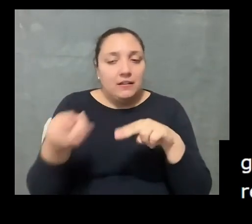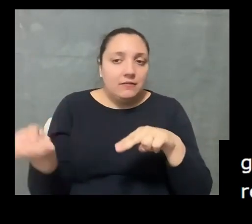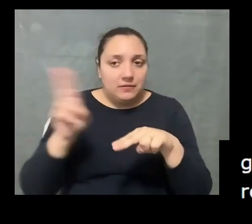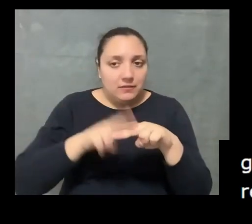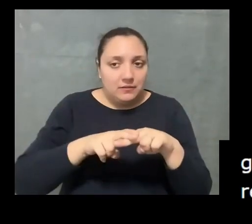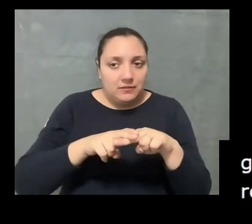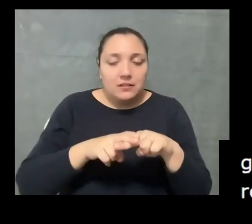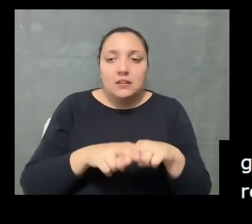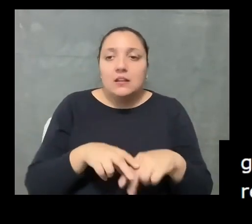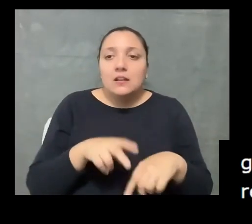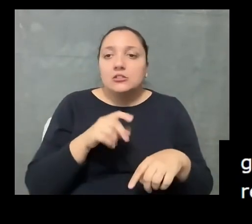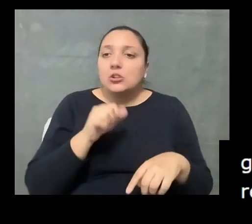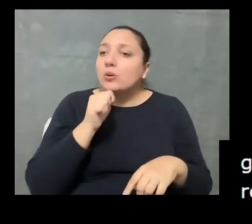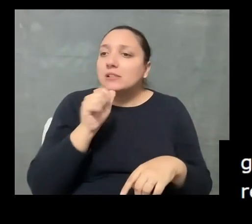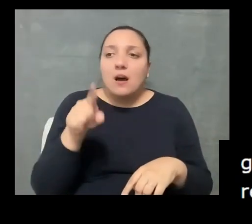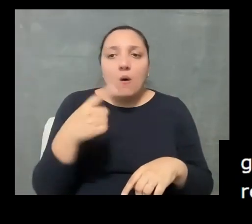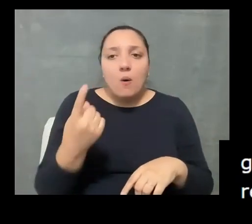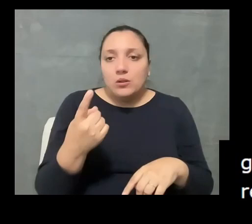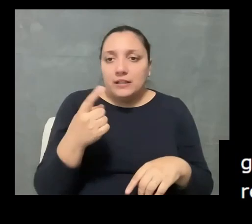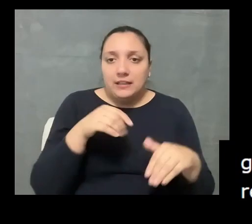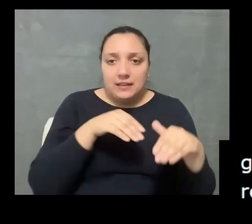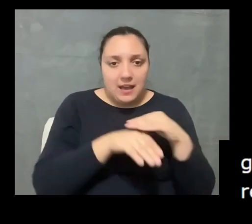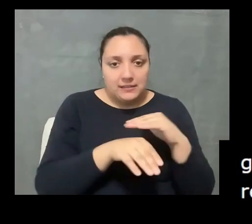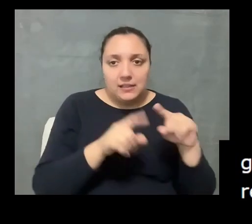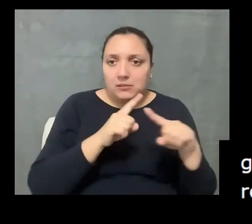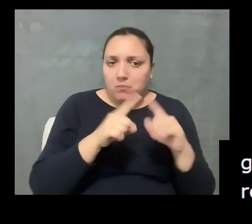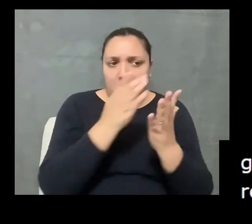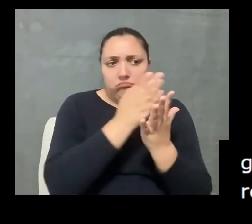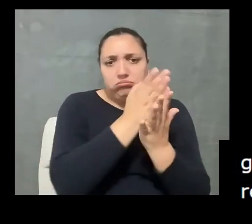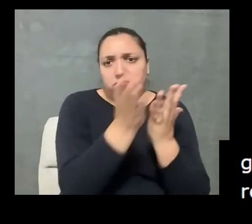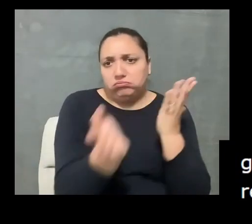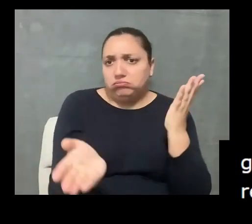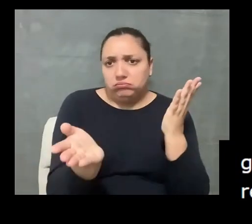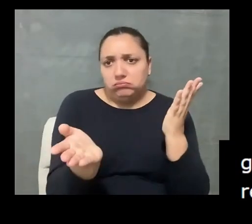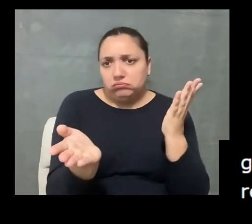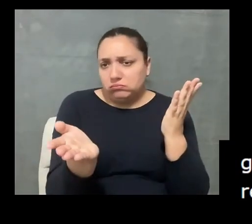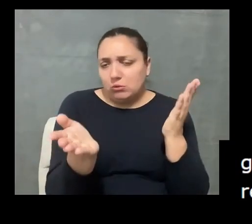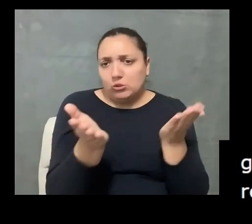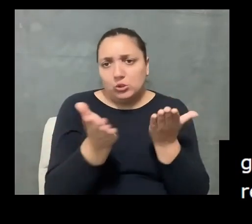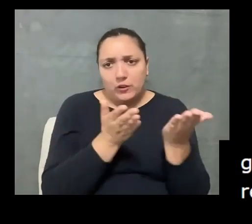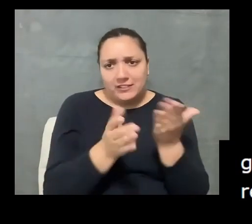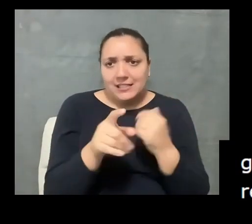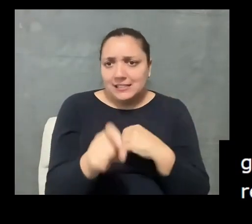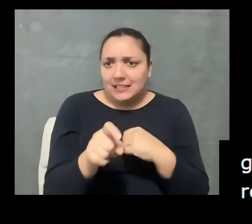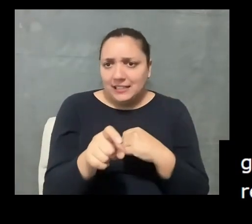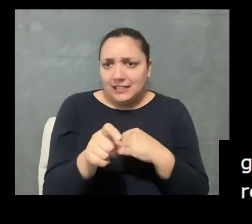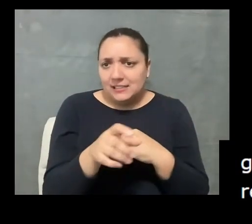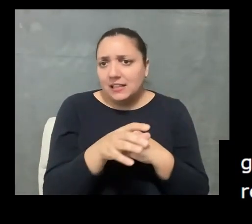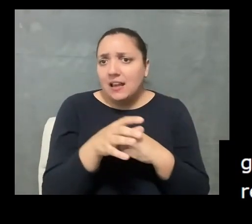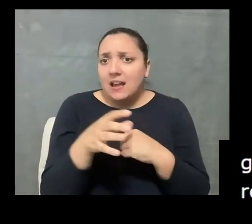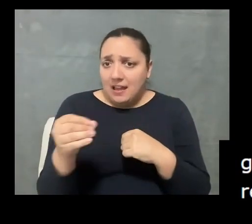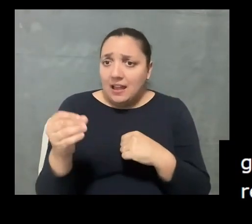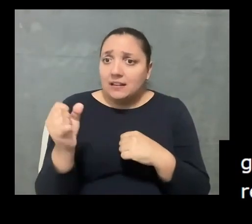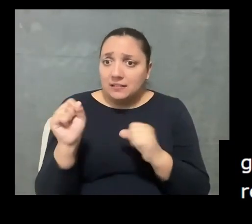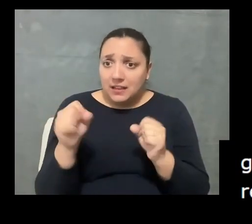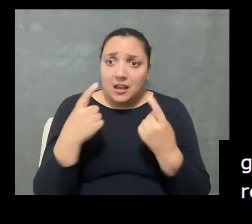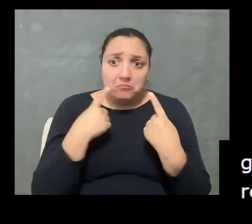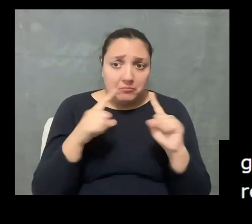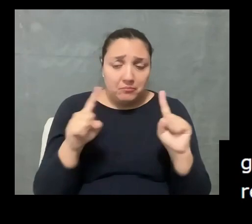It's really about the full suite of services and needs that create, that can actually realize digital equity.